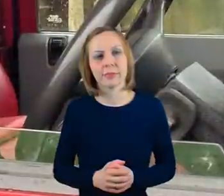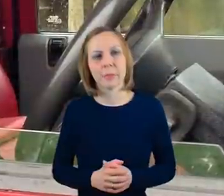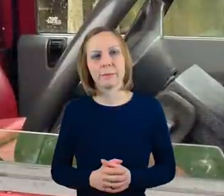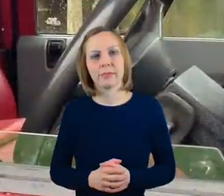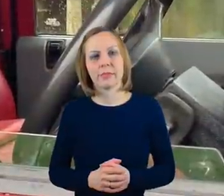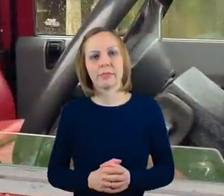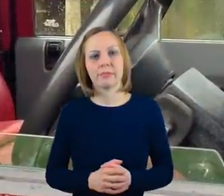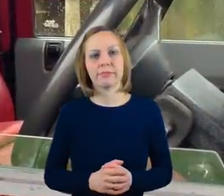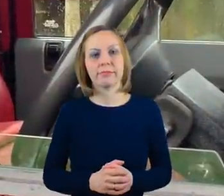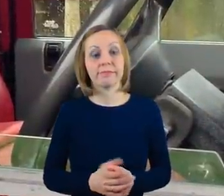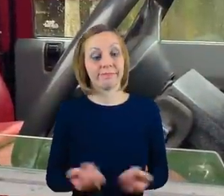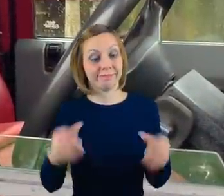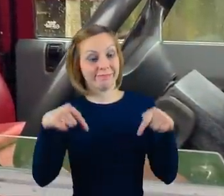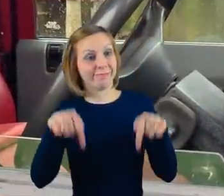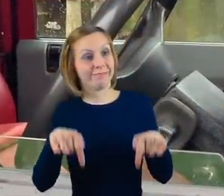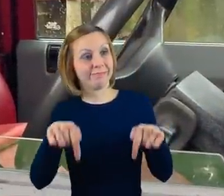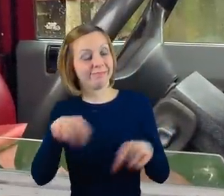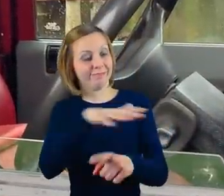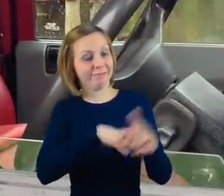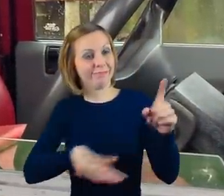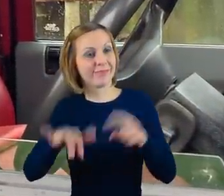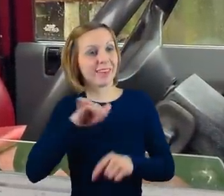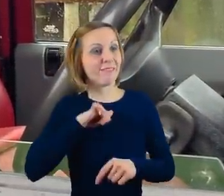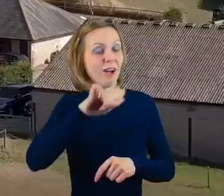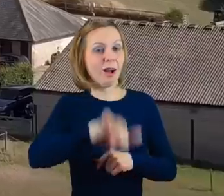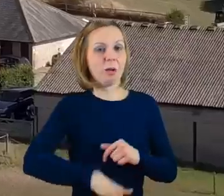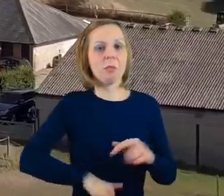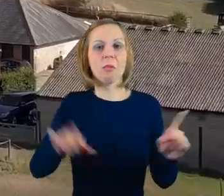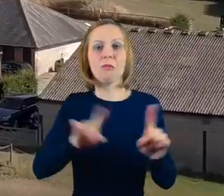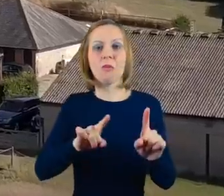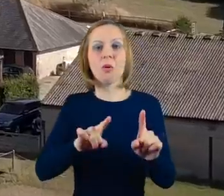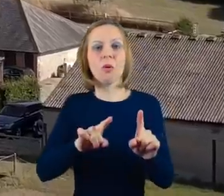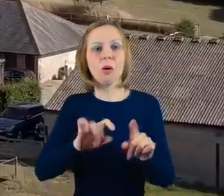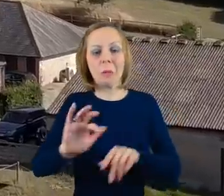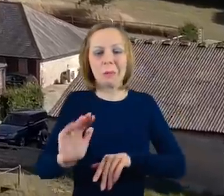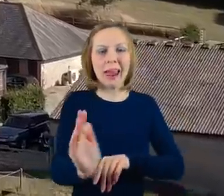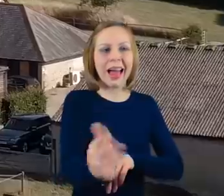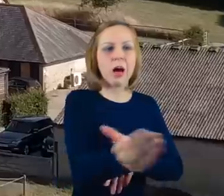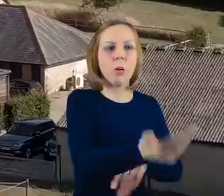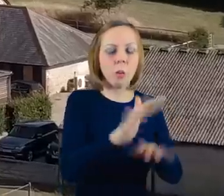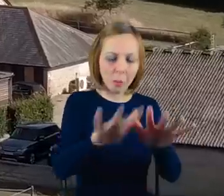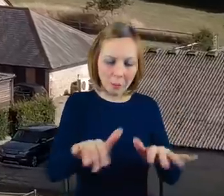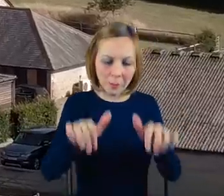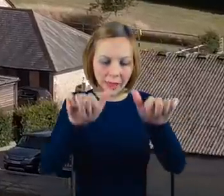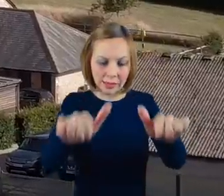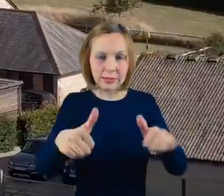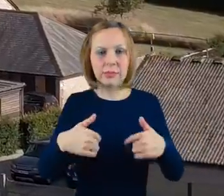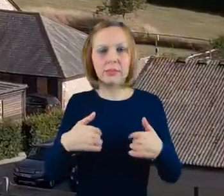I've come to visit one of the farmers in the parish to bless the plough. I'm Chris Felton.